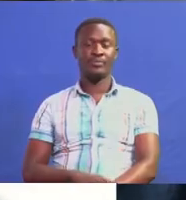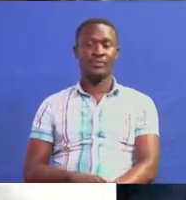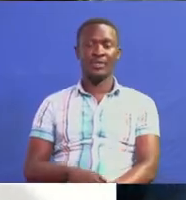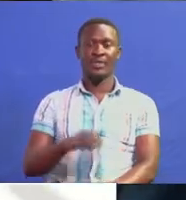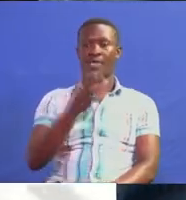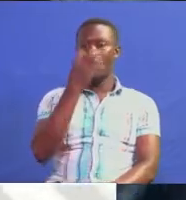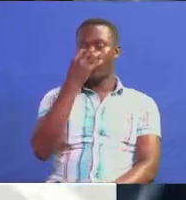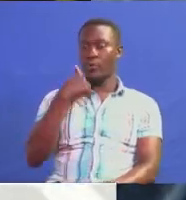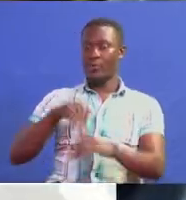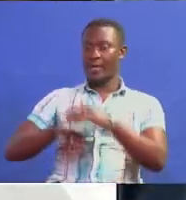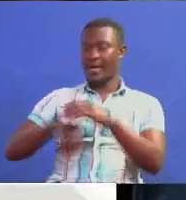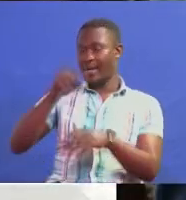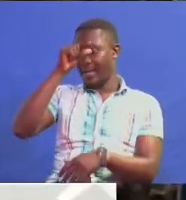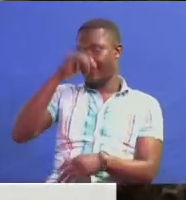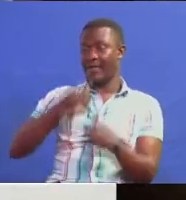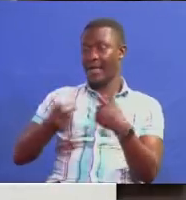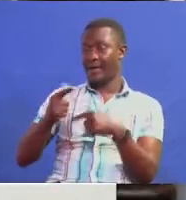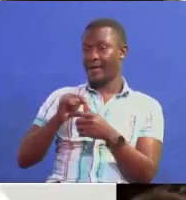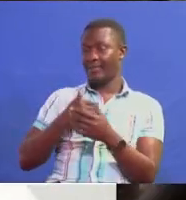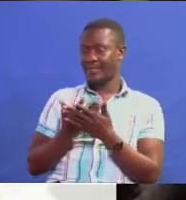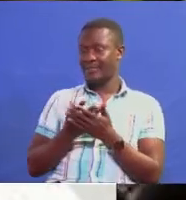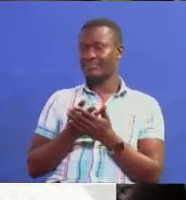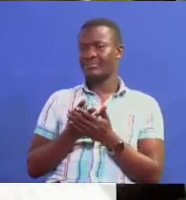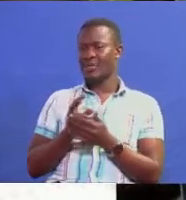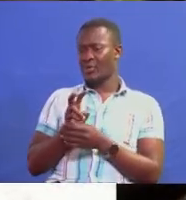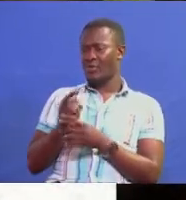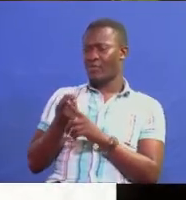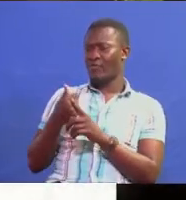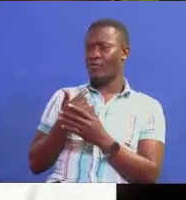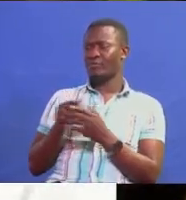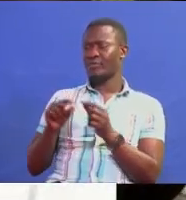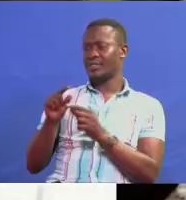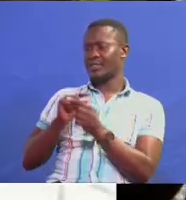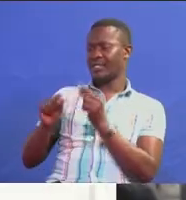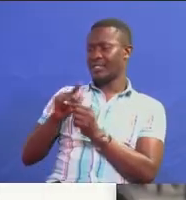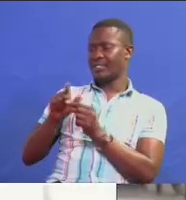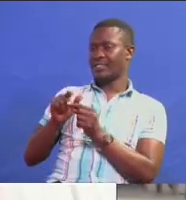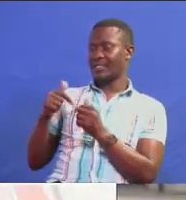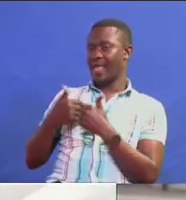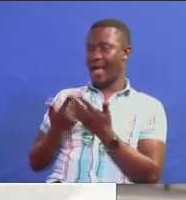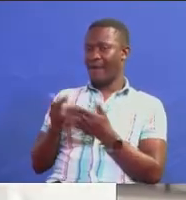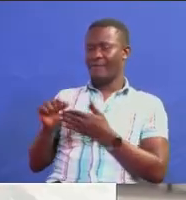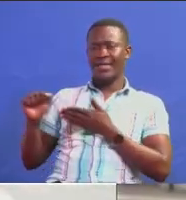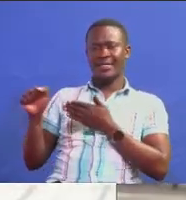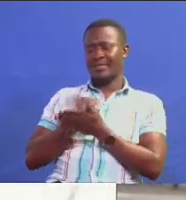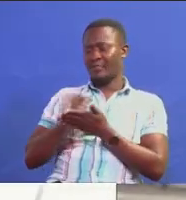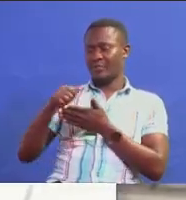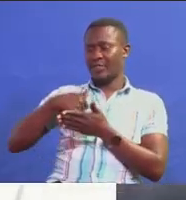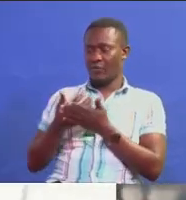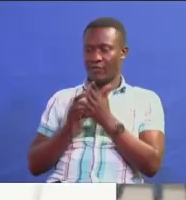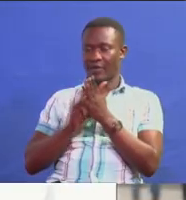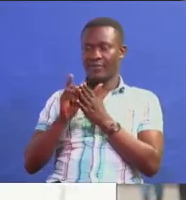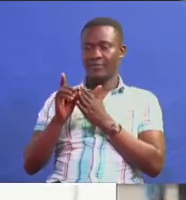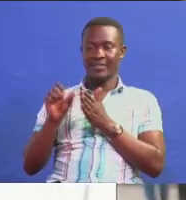Ruto development tours comes amidst criticization from Gen Z, who have continuously rubbished his development